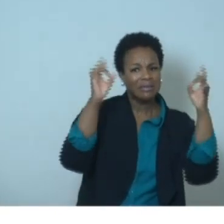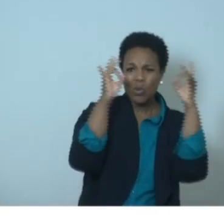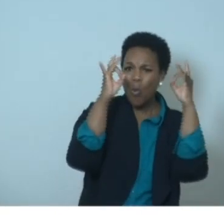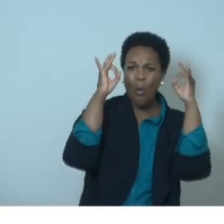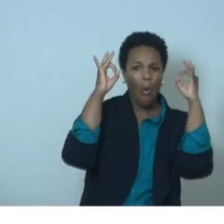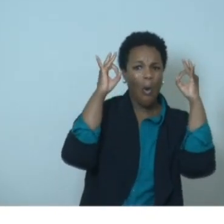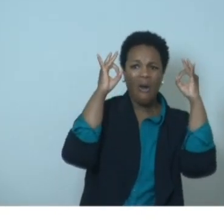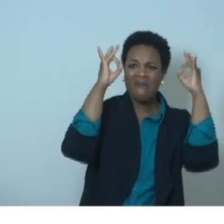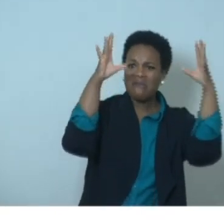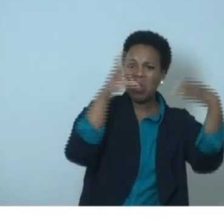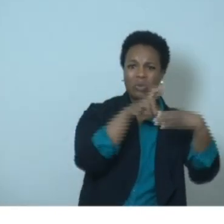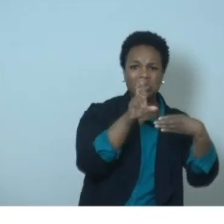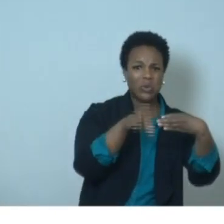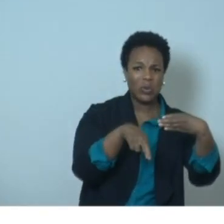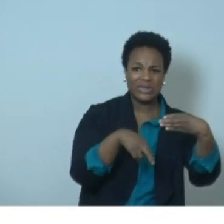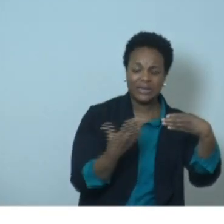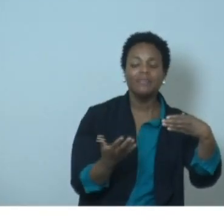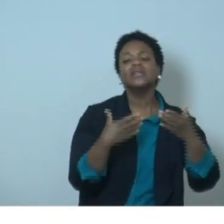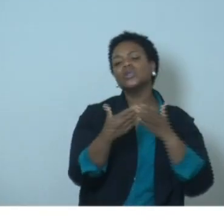literature from all over the world.